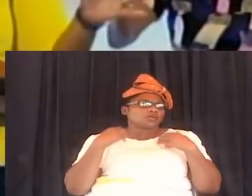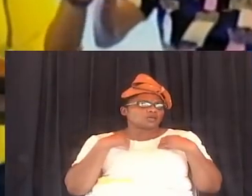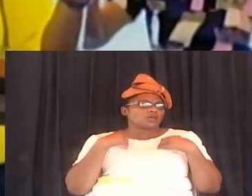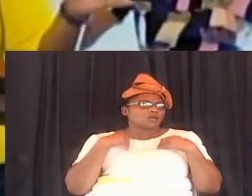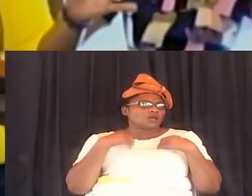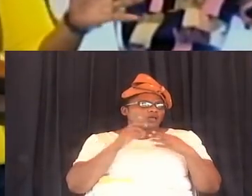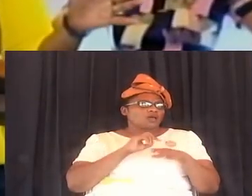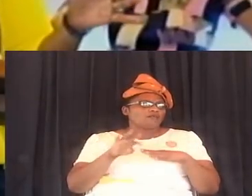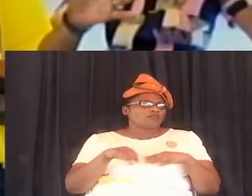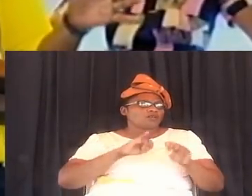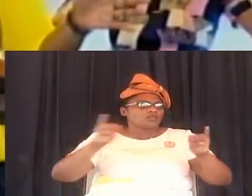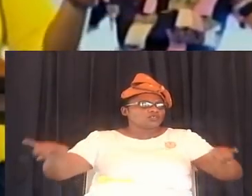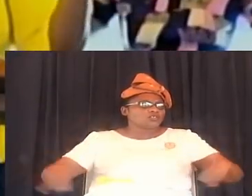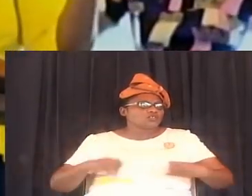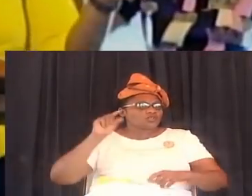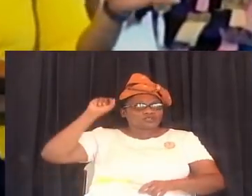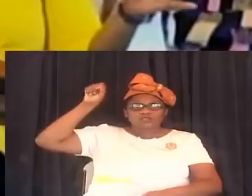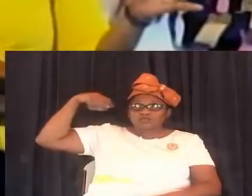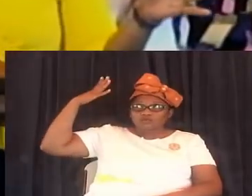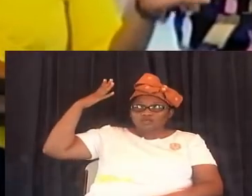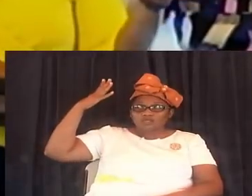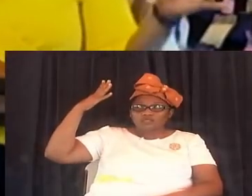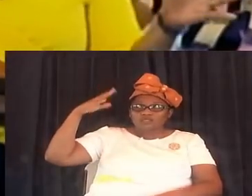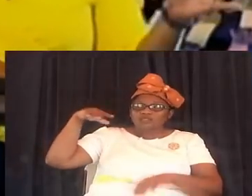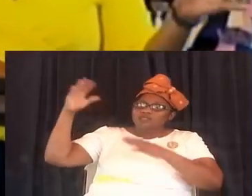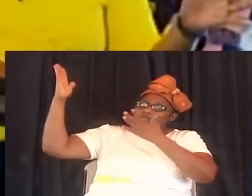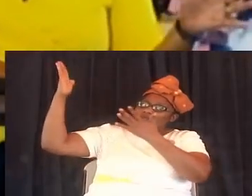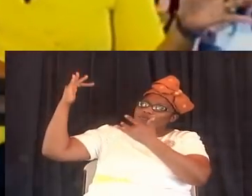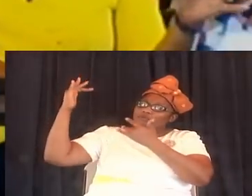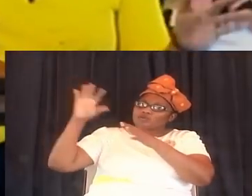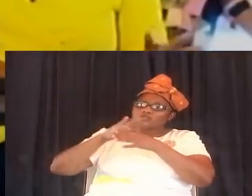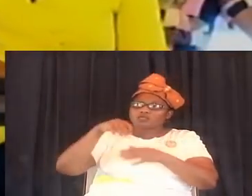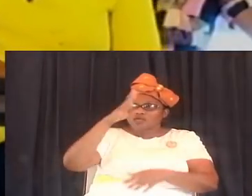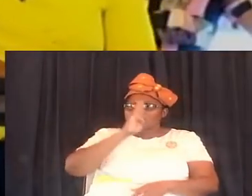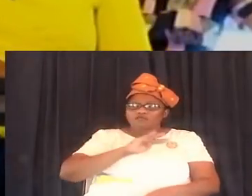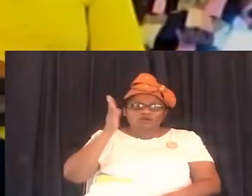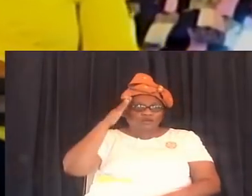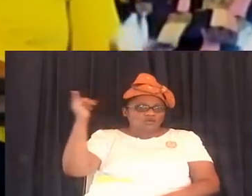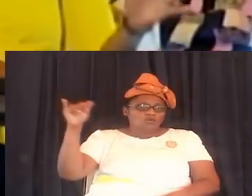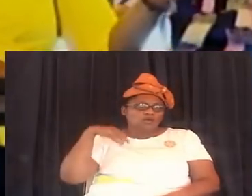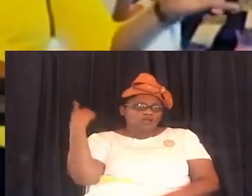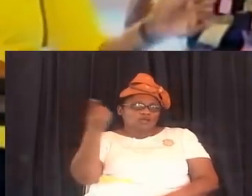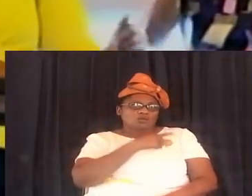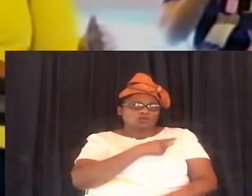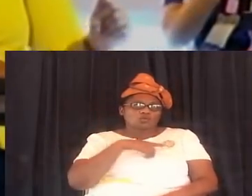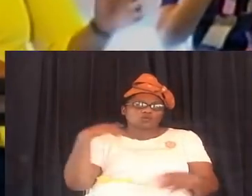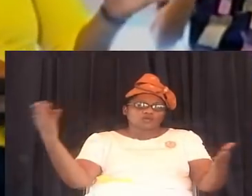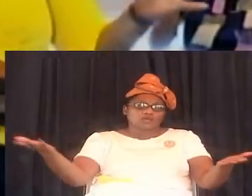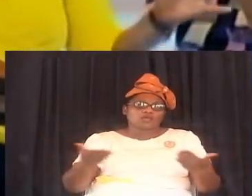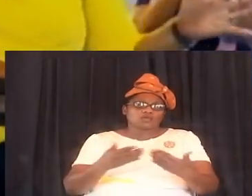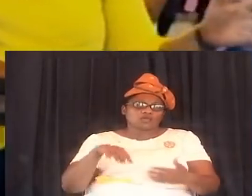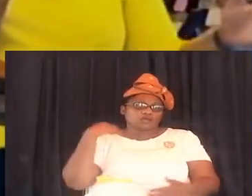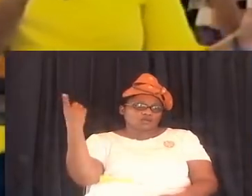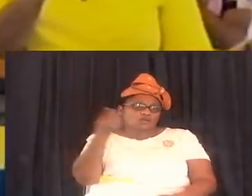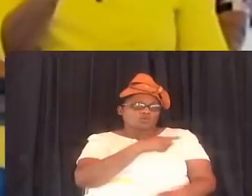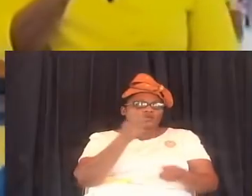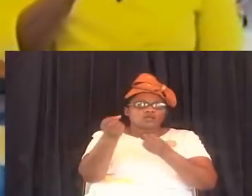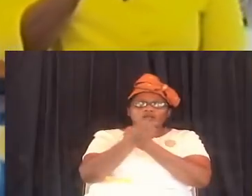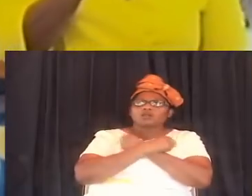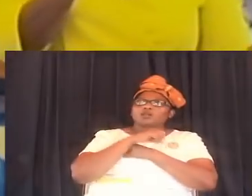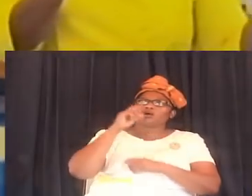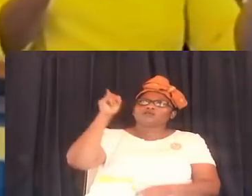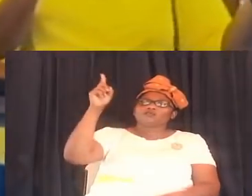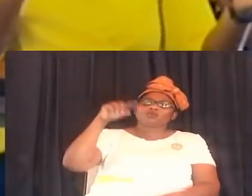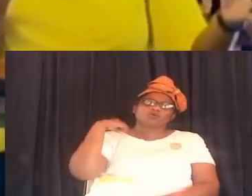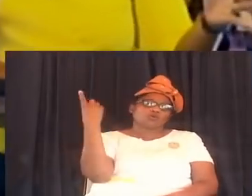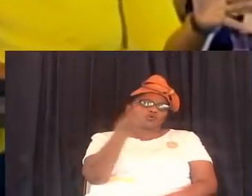the grace and the mercy of God why we are here. We love you. We appreciate you. We